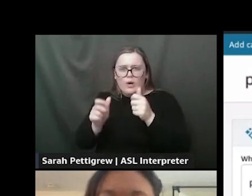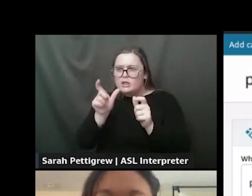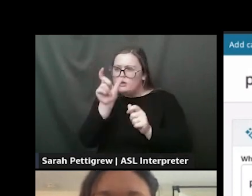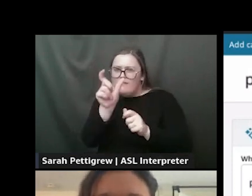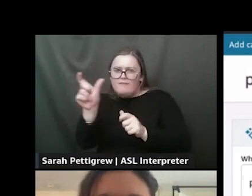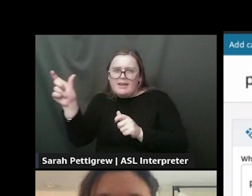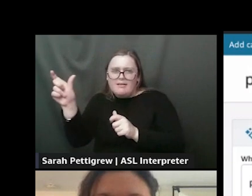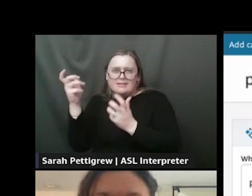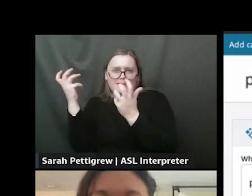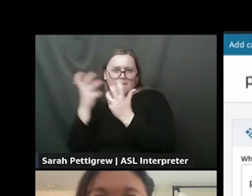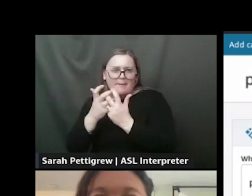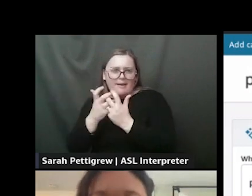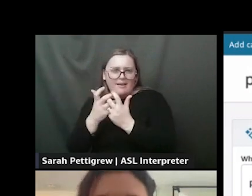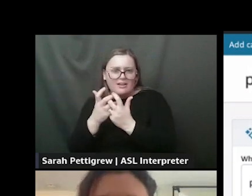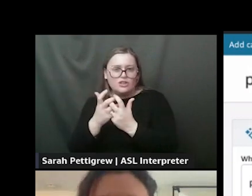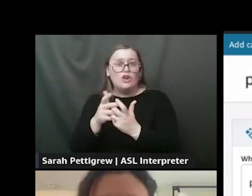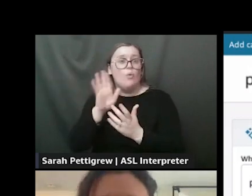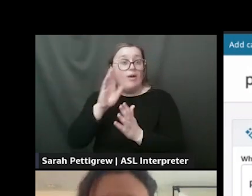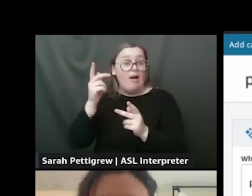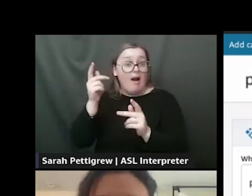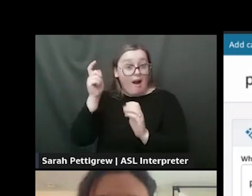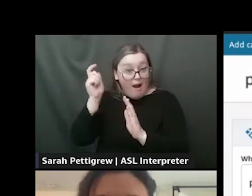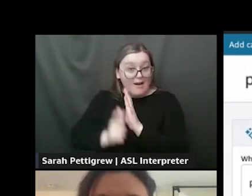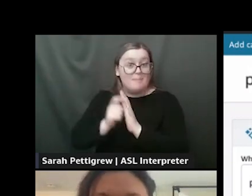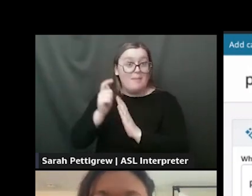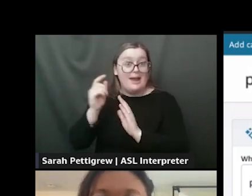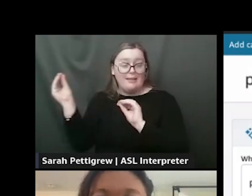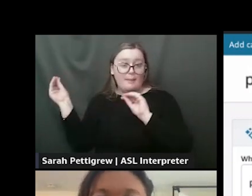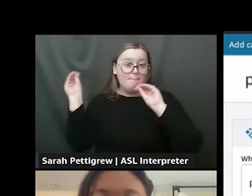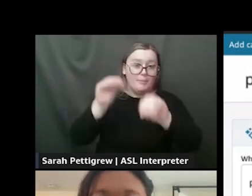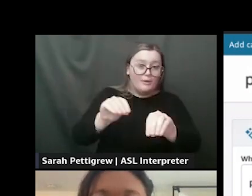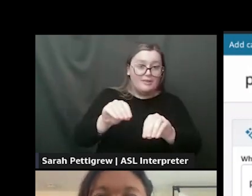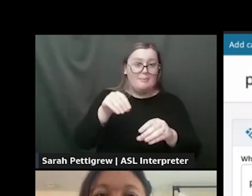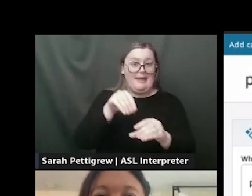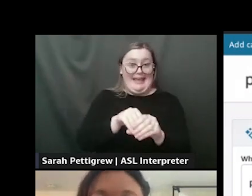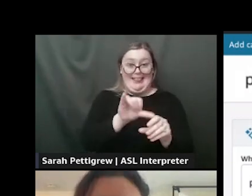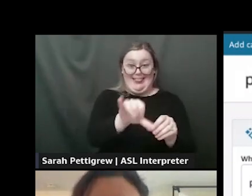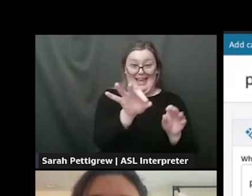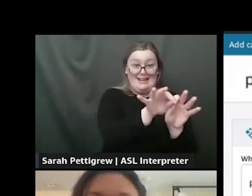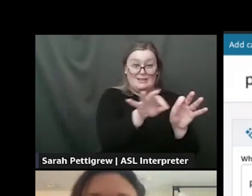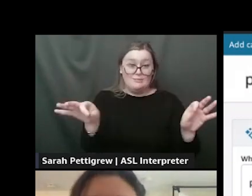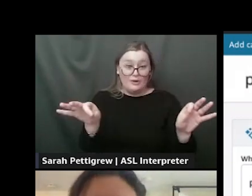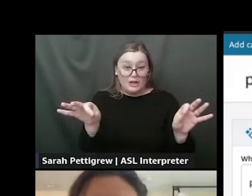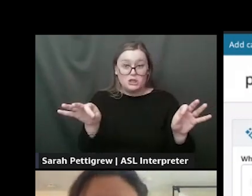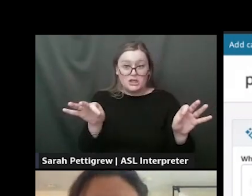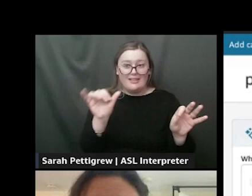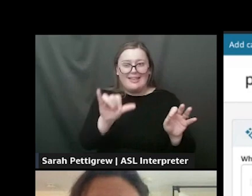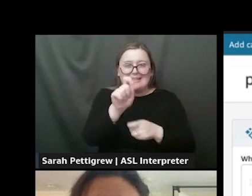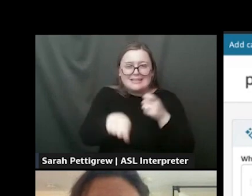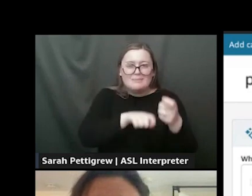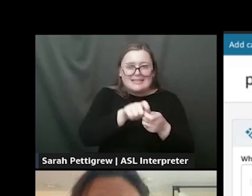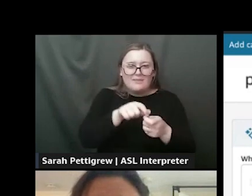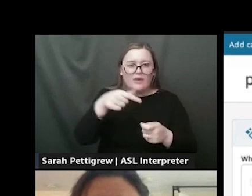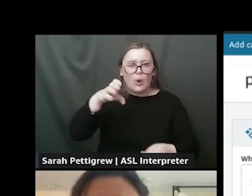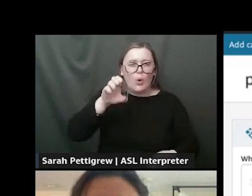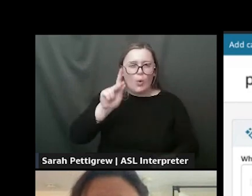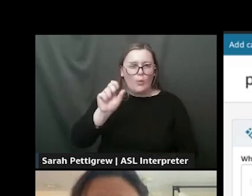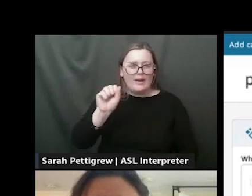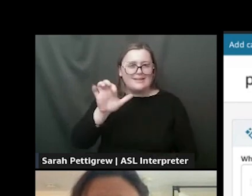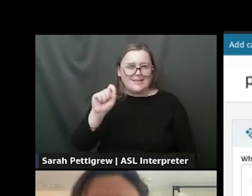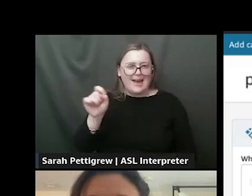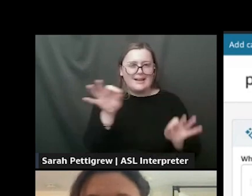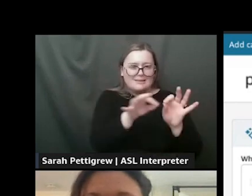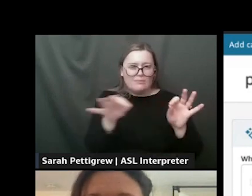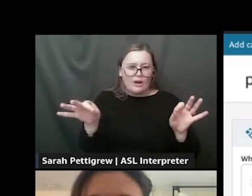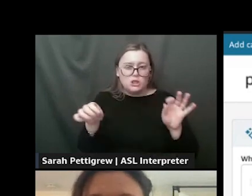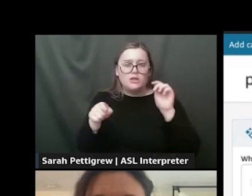able to do that? And it's going to automatically put them into the expression, which is a specific Quicksight expression. And so these expressions